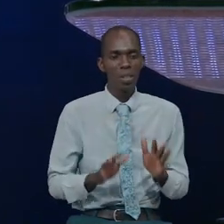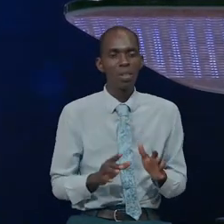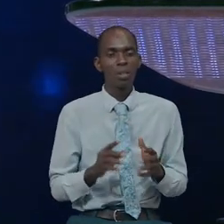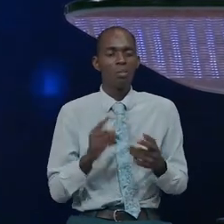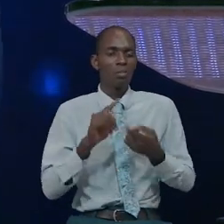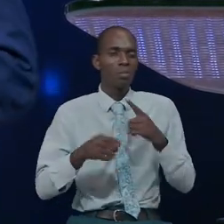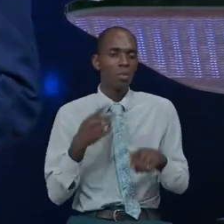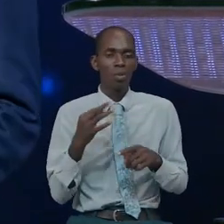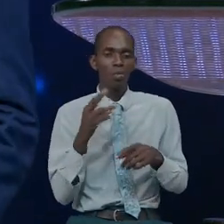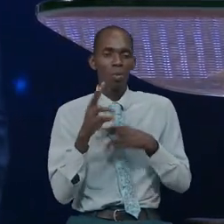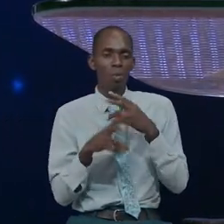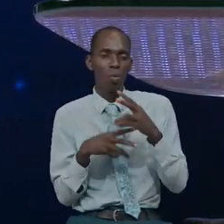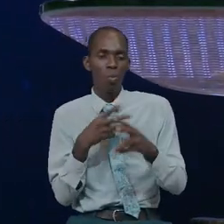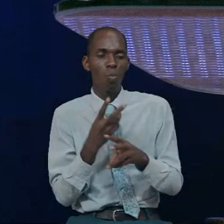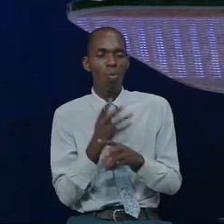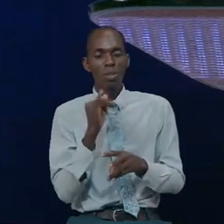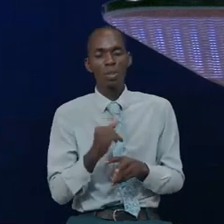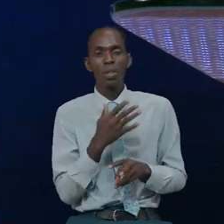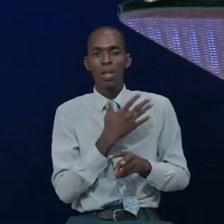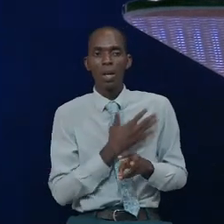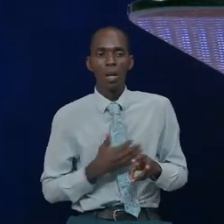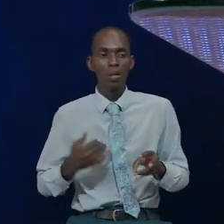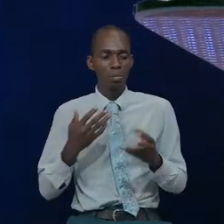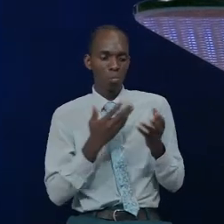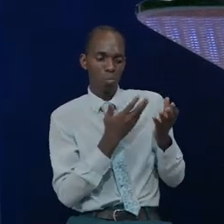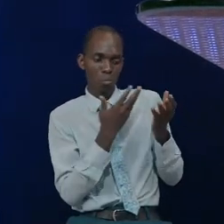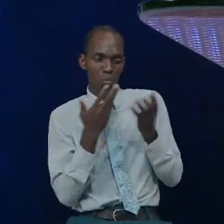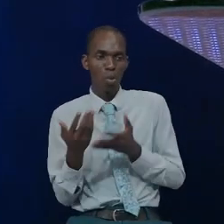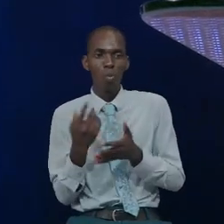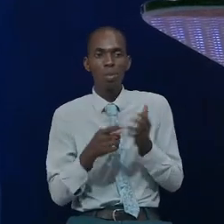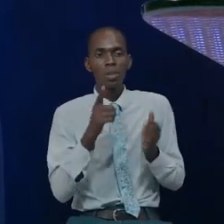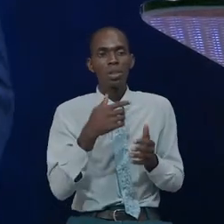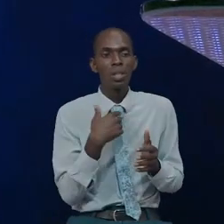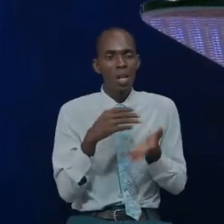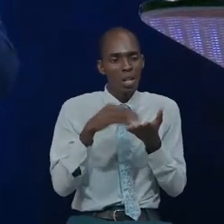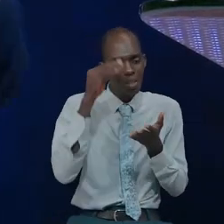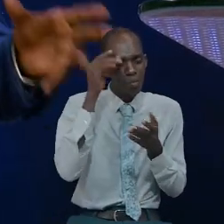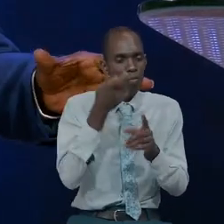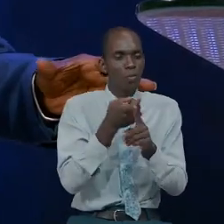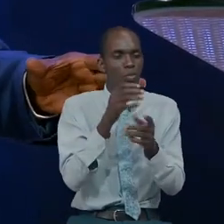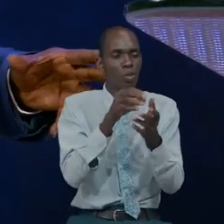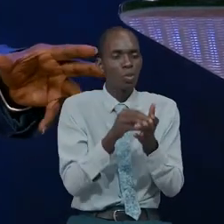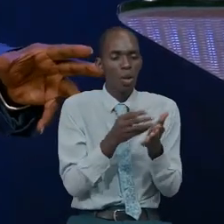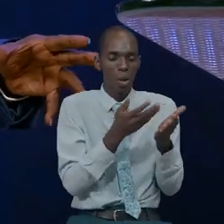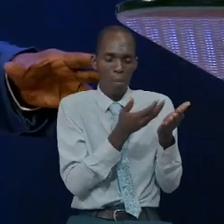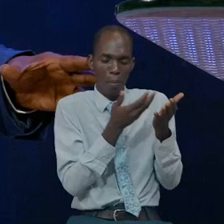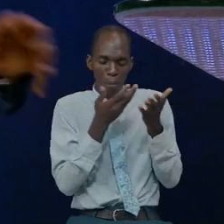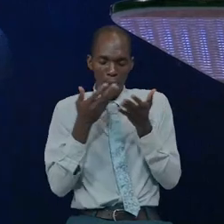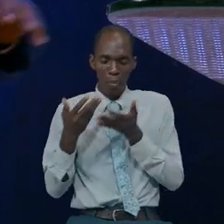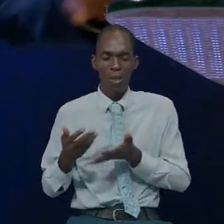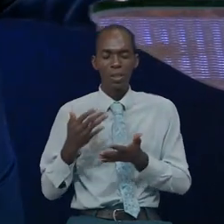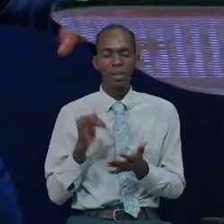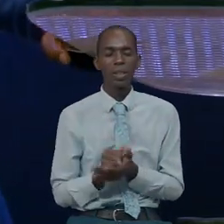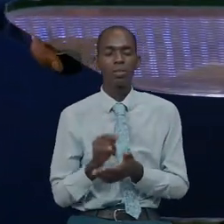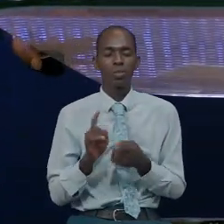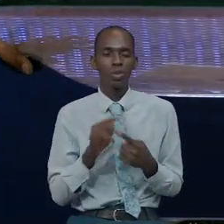the worldly. And then he brings what he has got from his friends outside the kingdom, he brings that to the kingdom